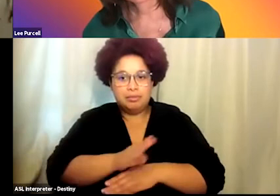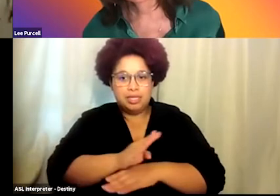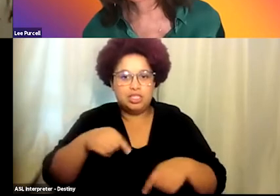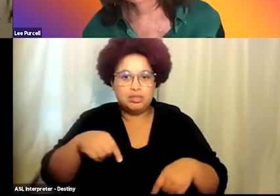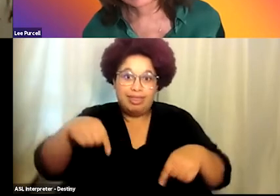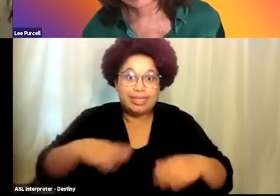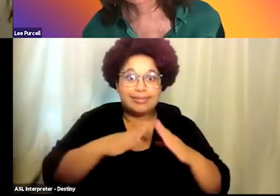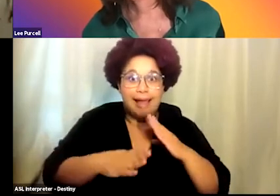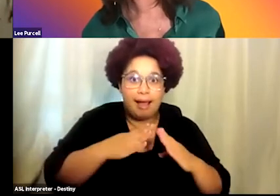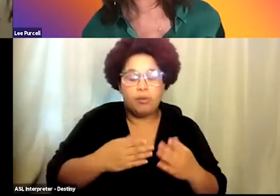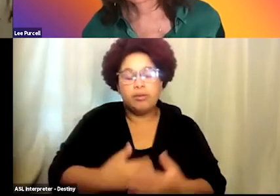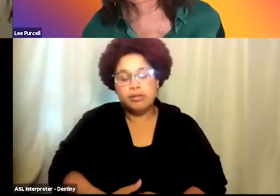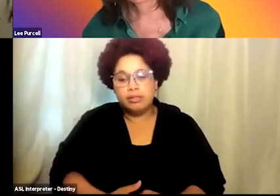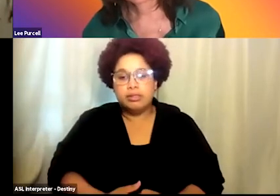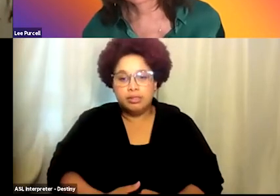town.